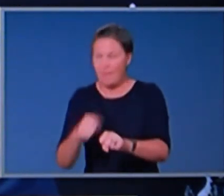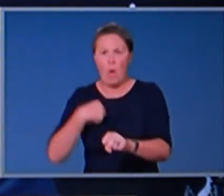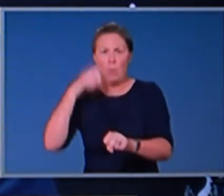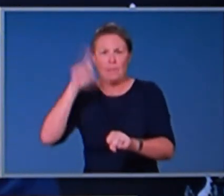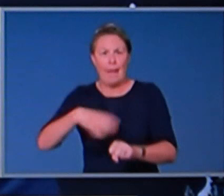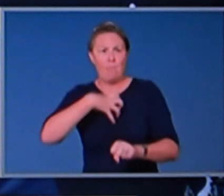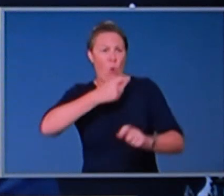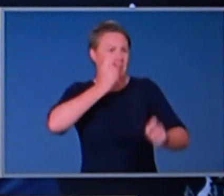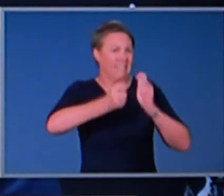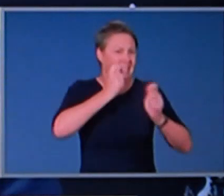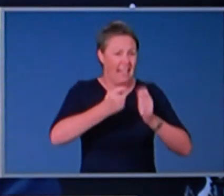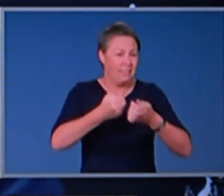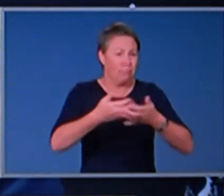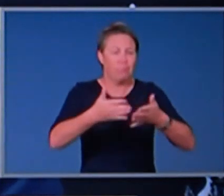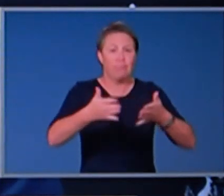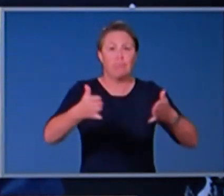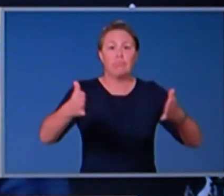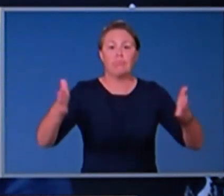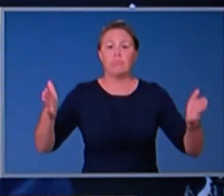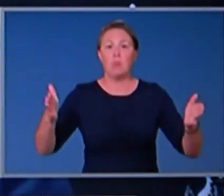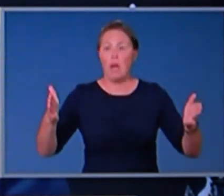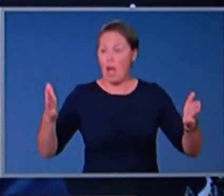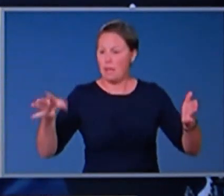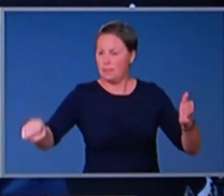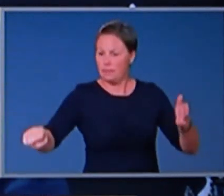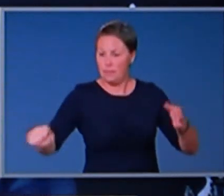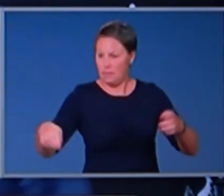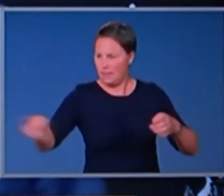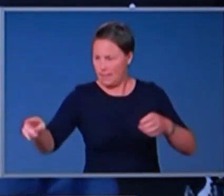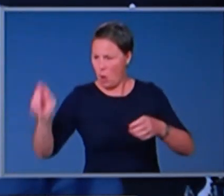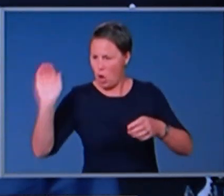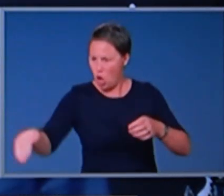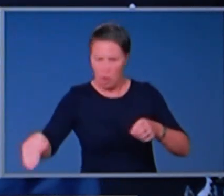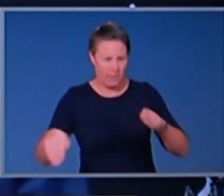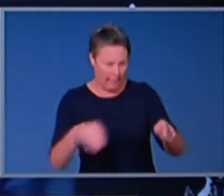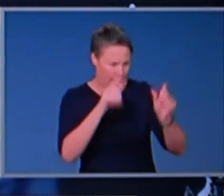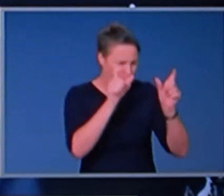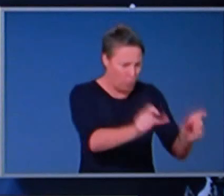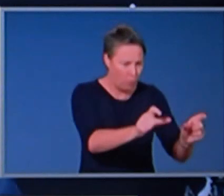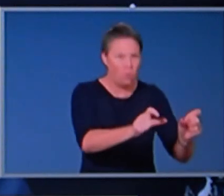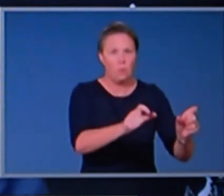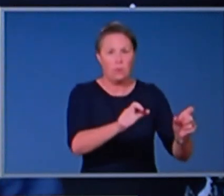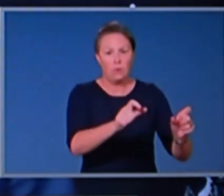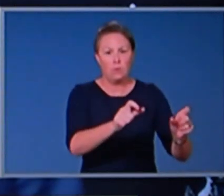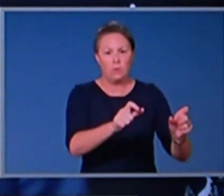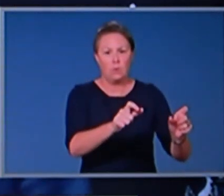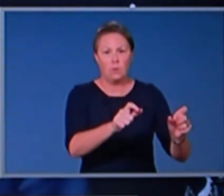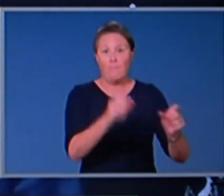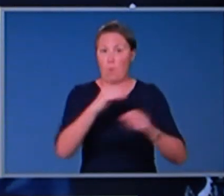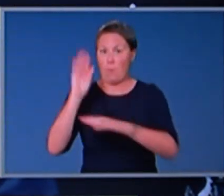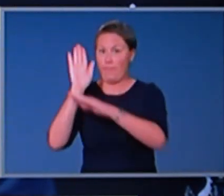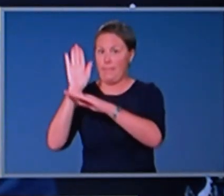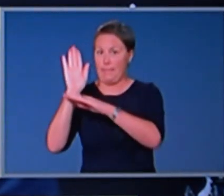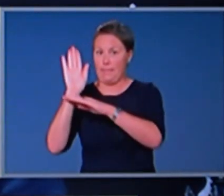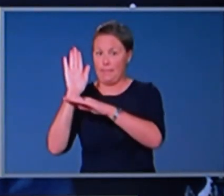we managed to capture, contain, isolate, quarantine contacts for all of those exported cases. In